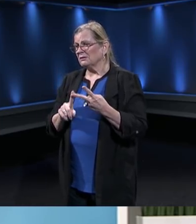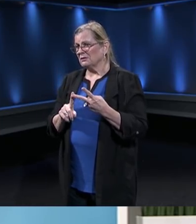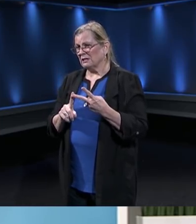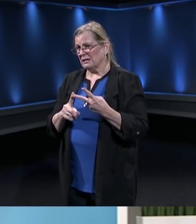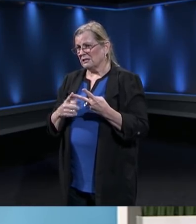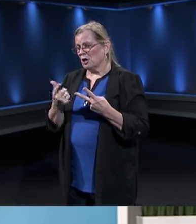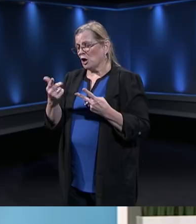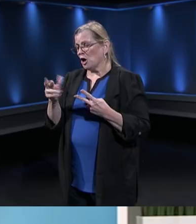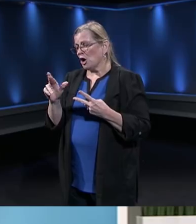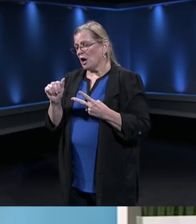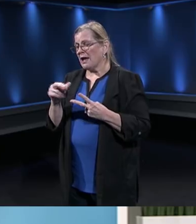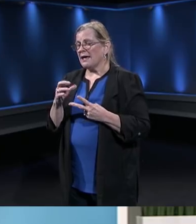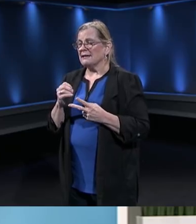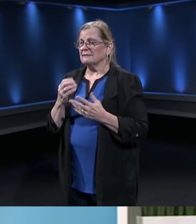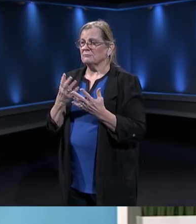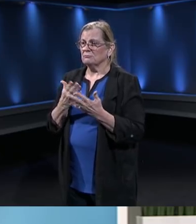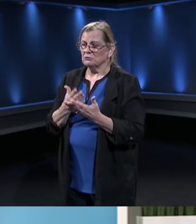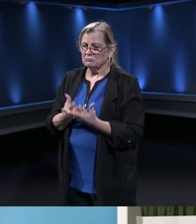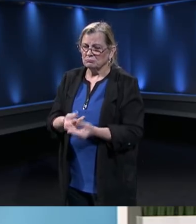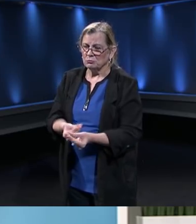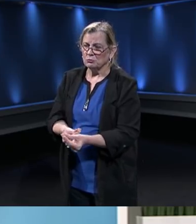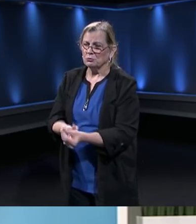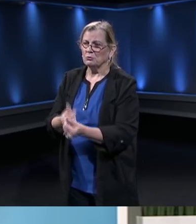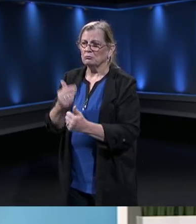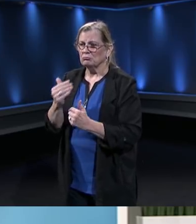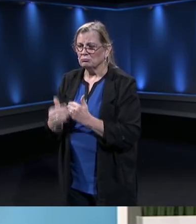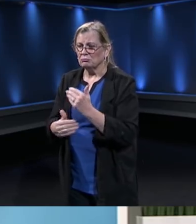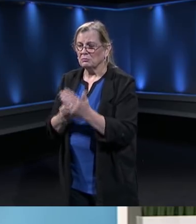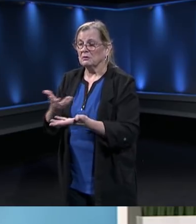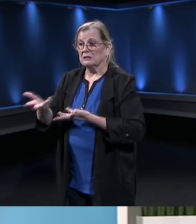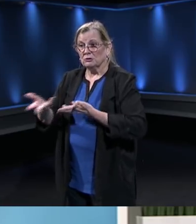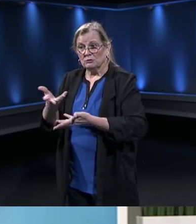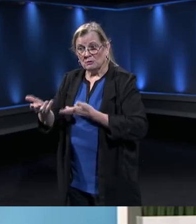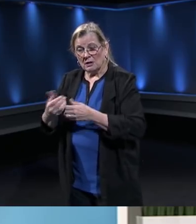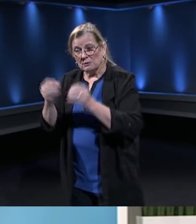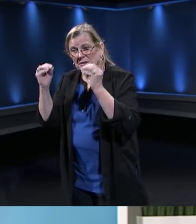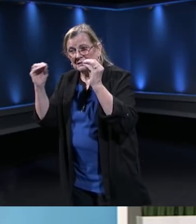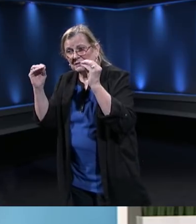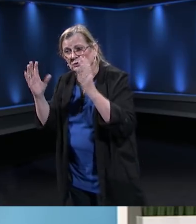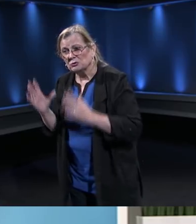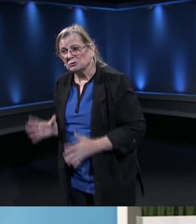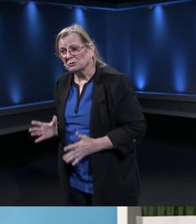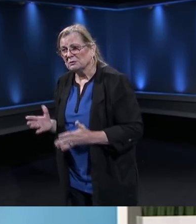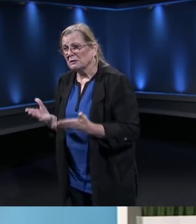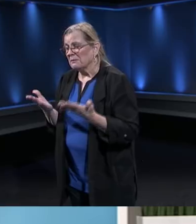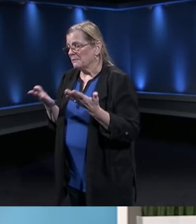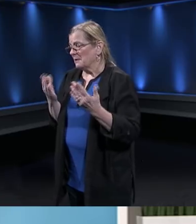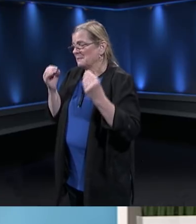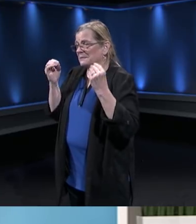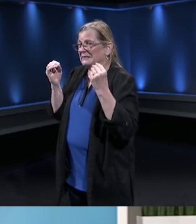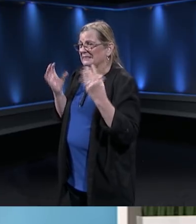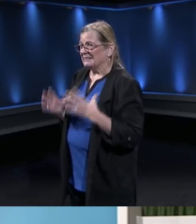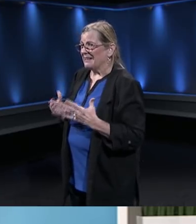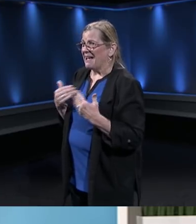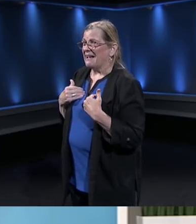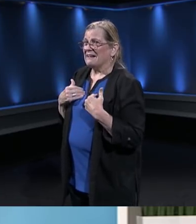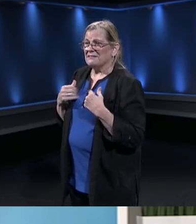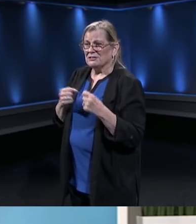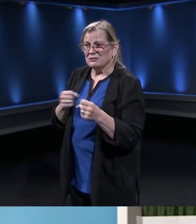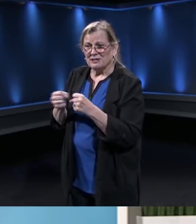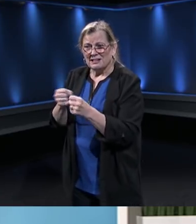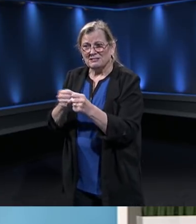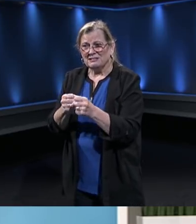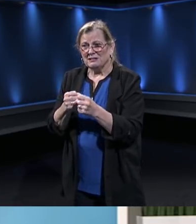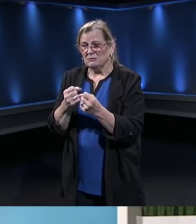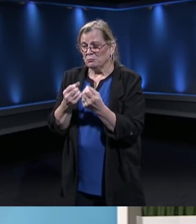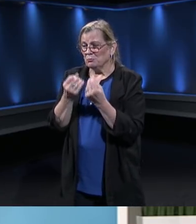child's teacher, because they may have some strategies that they use to engage children in the distance learning. If they